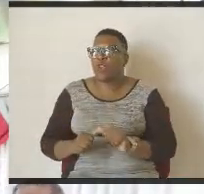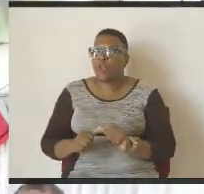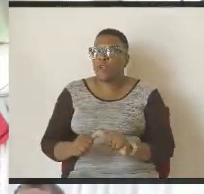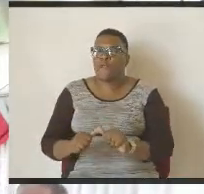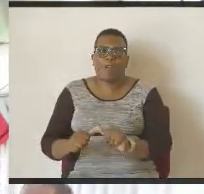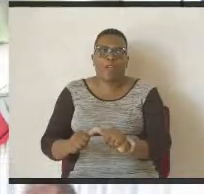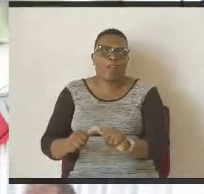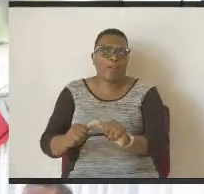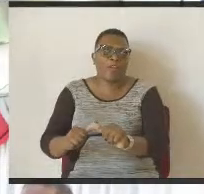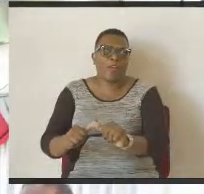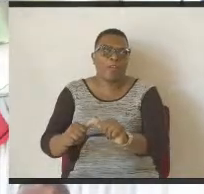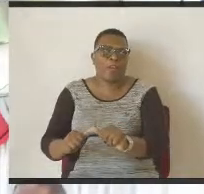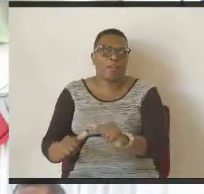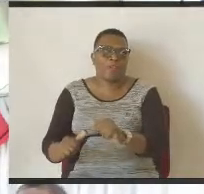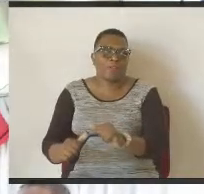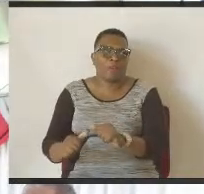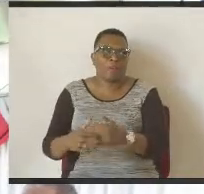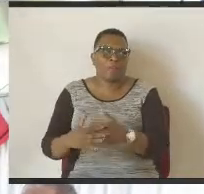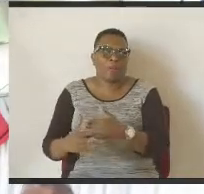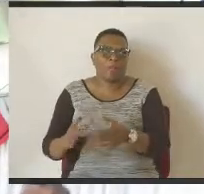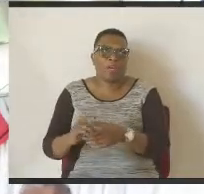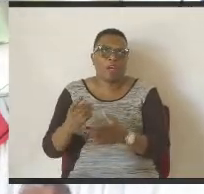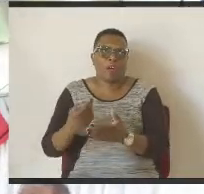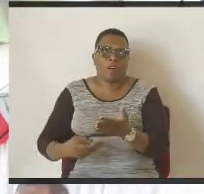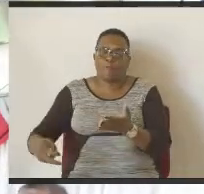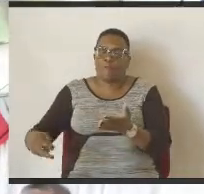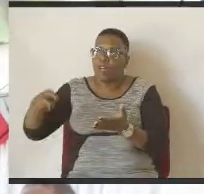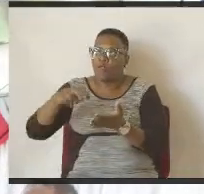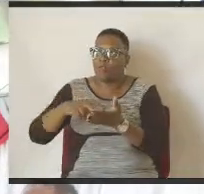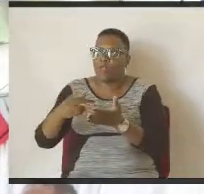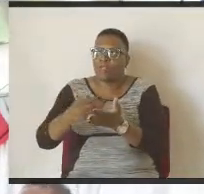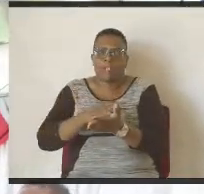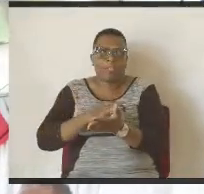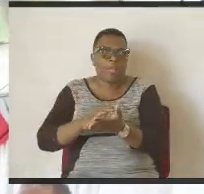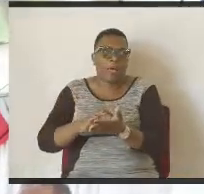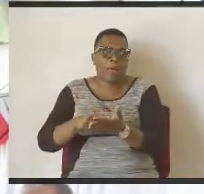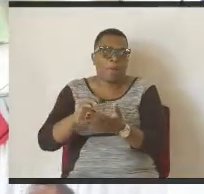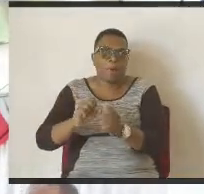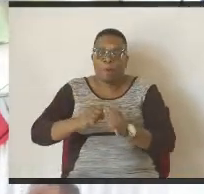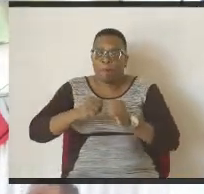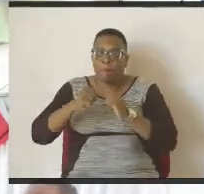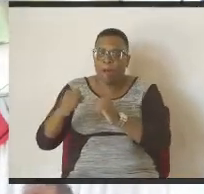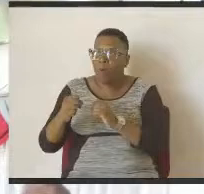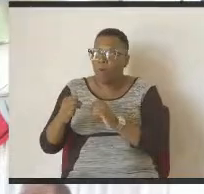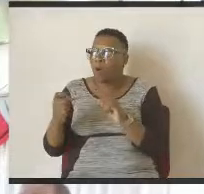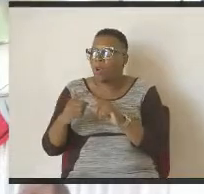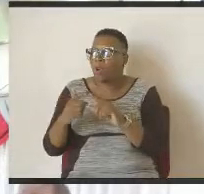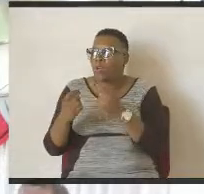Prevails. The blood prevails, the blood of the risen Lamb.